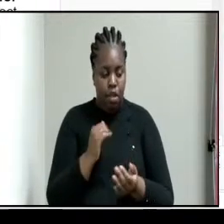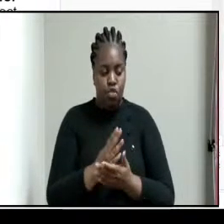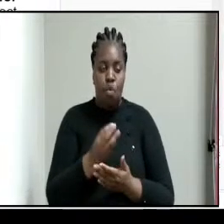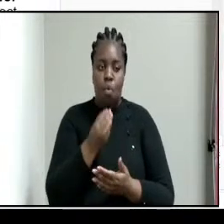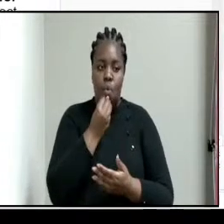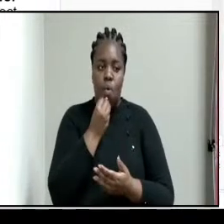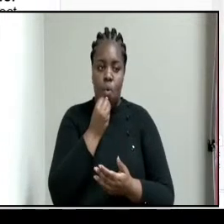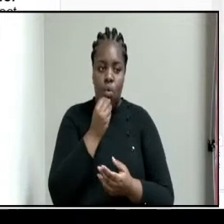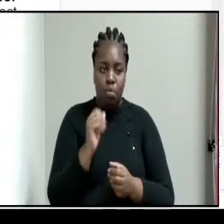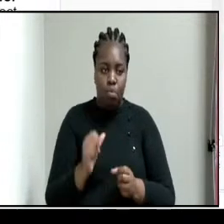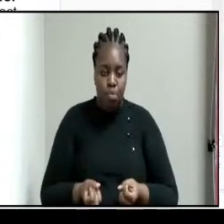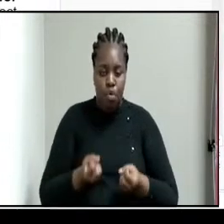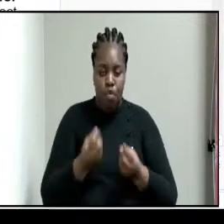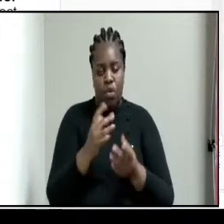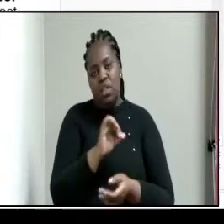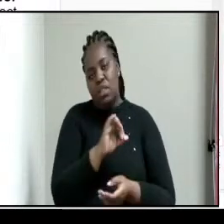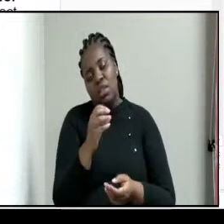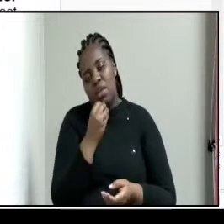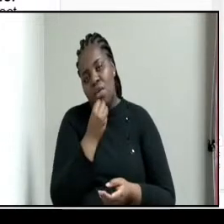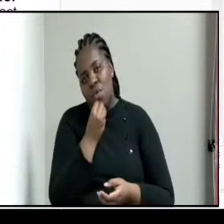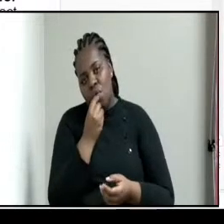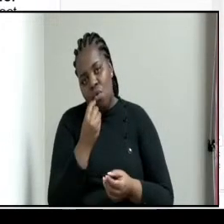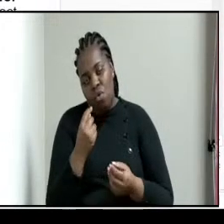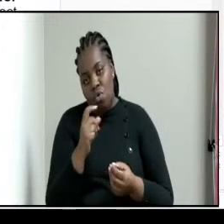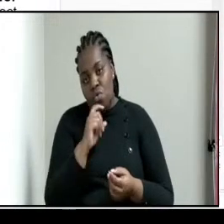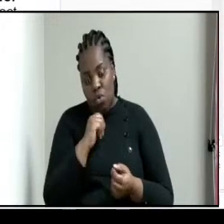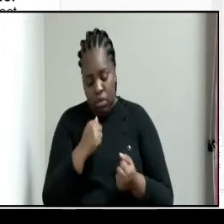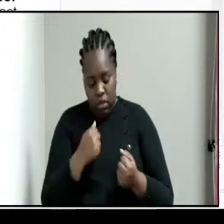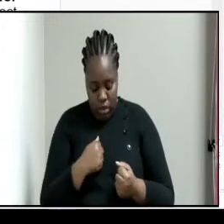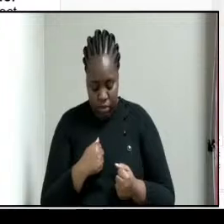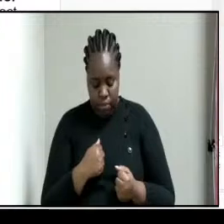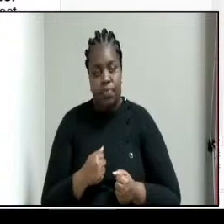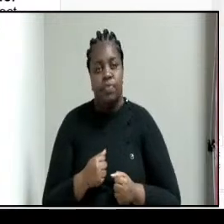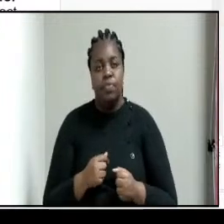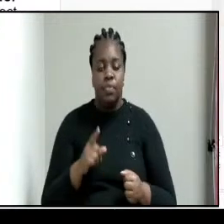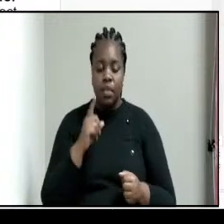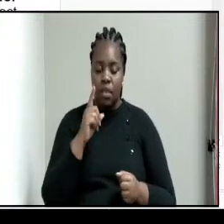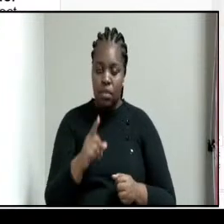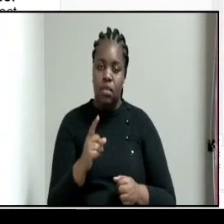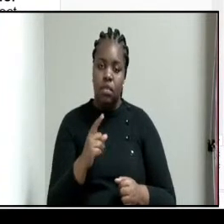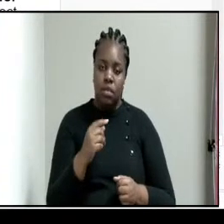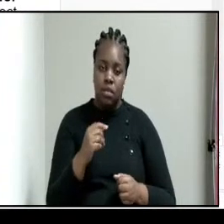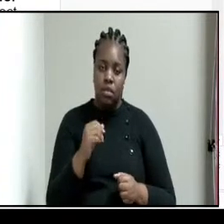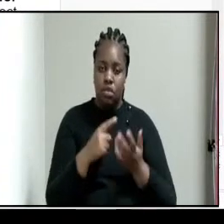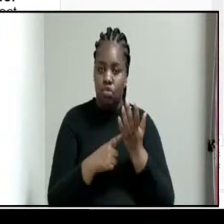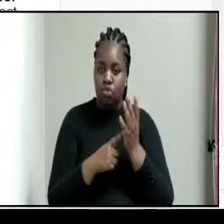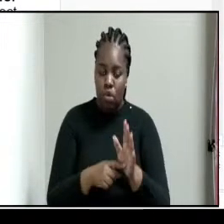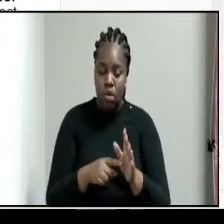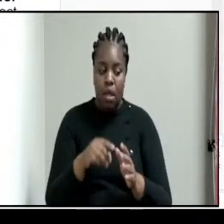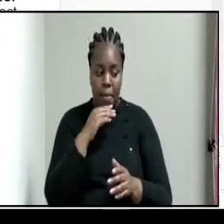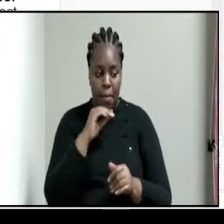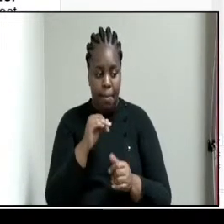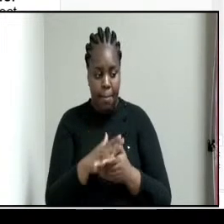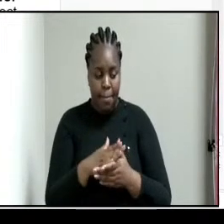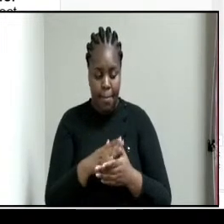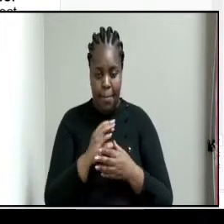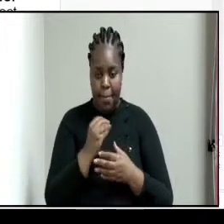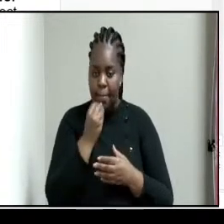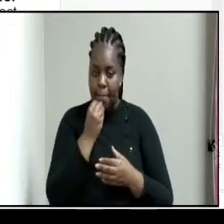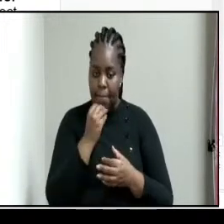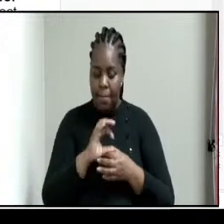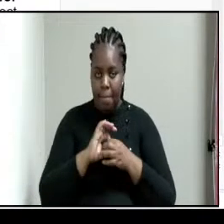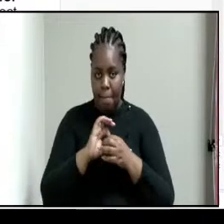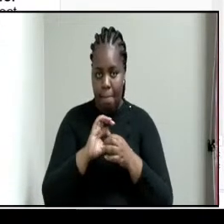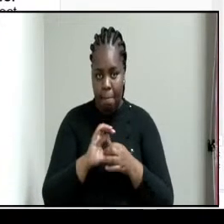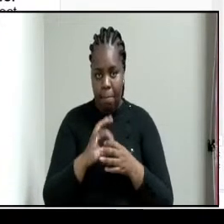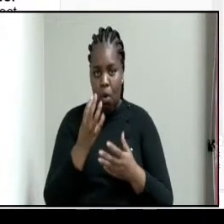available opportunities to produce food for their own use. This capacity exists if people exercise some entitlement over food or the